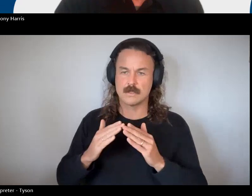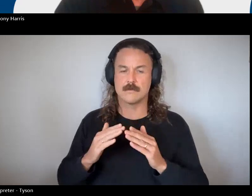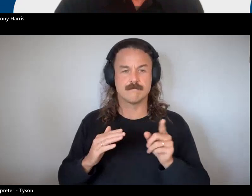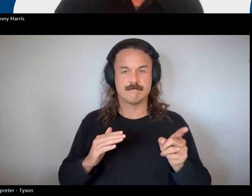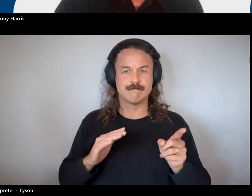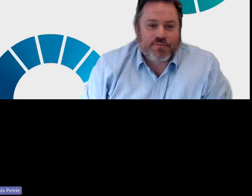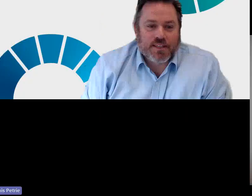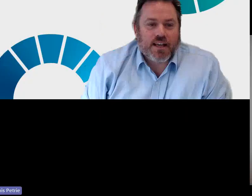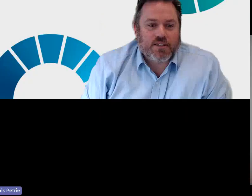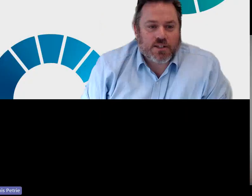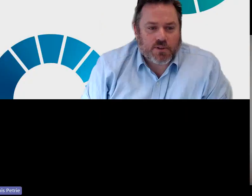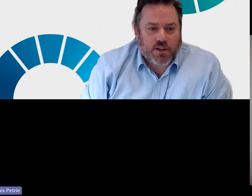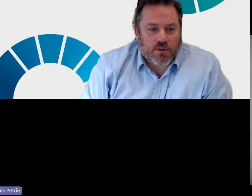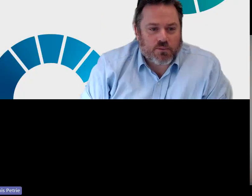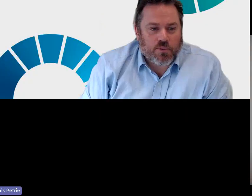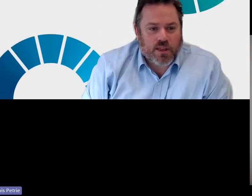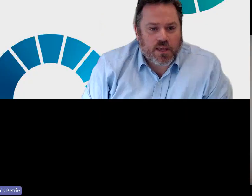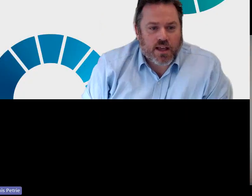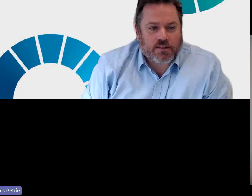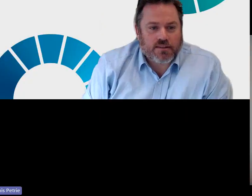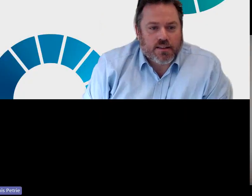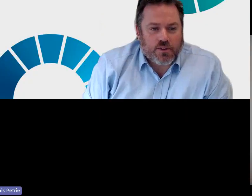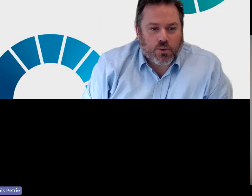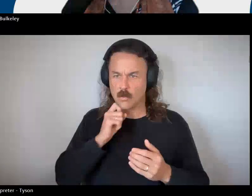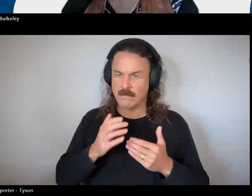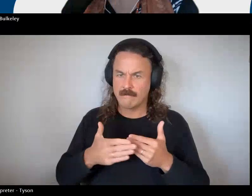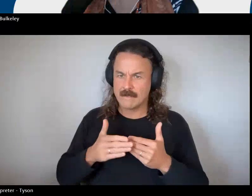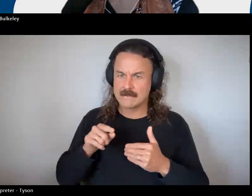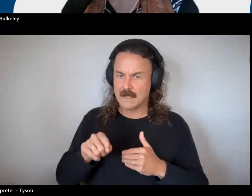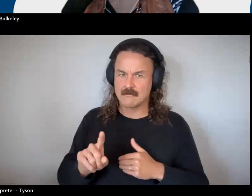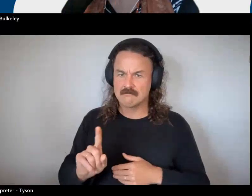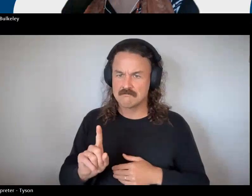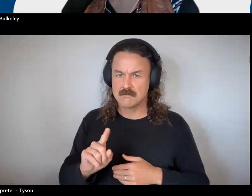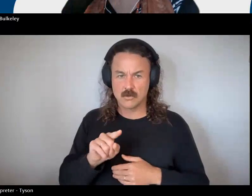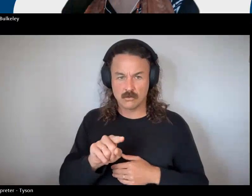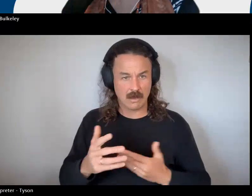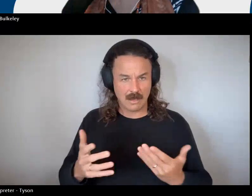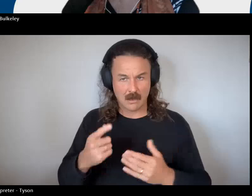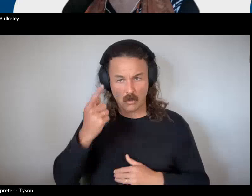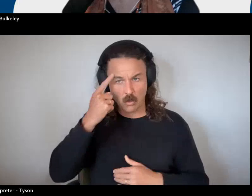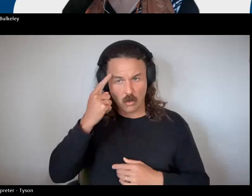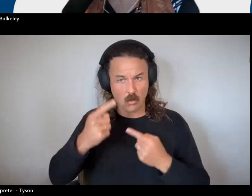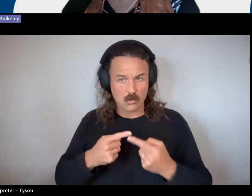addressed. Yeah, so I suppose I don't know whether you had thoughts or comments on that.